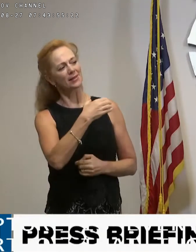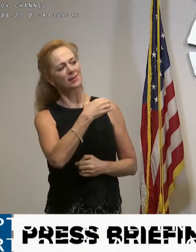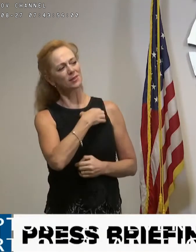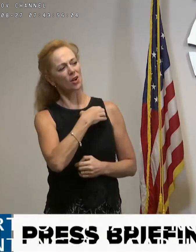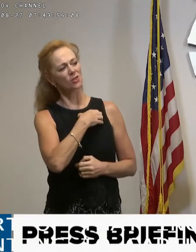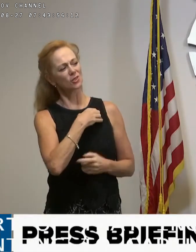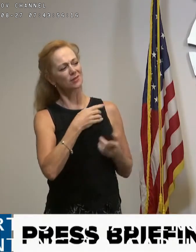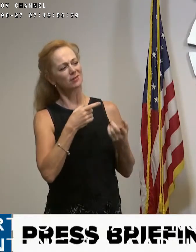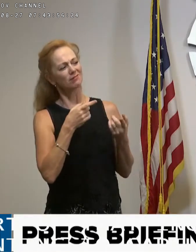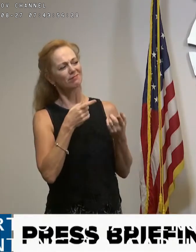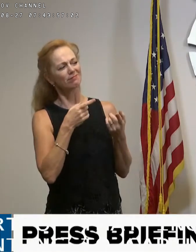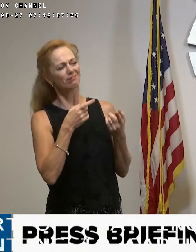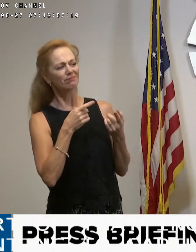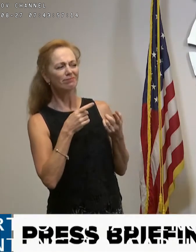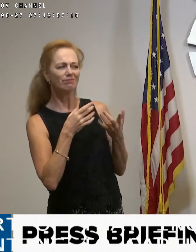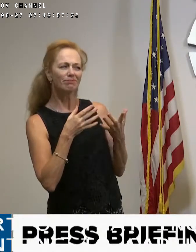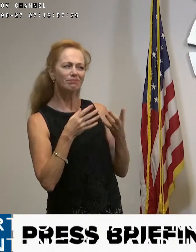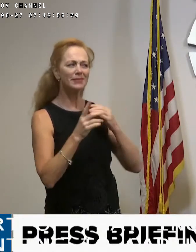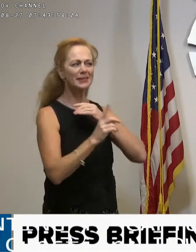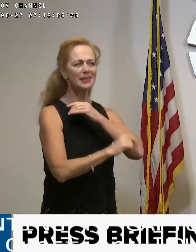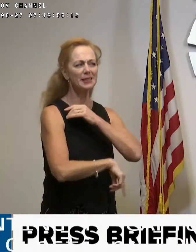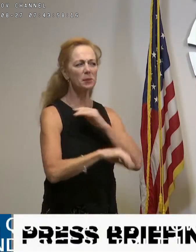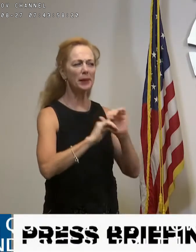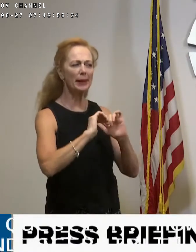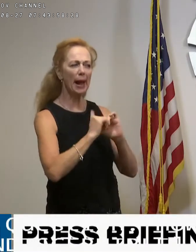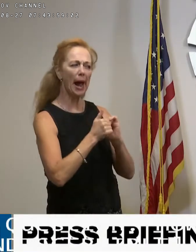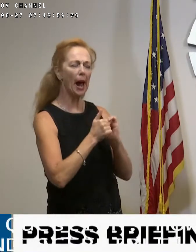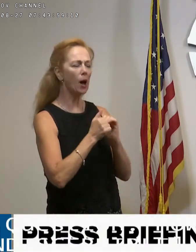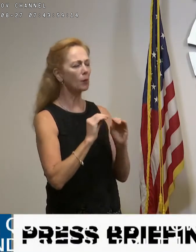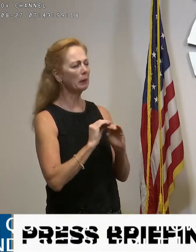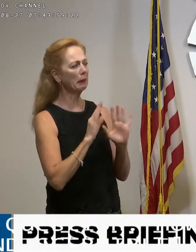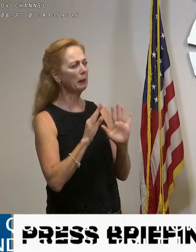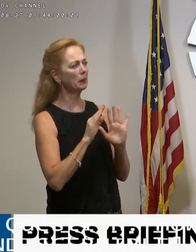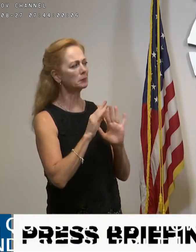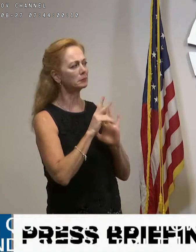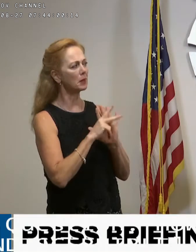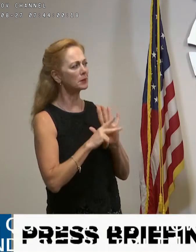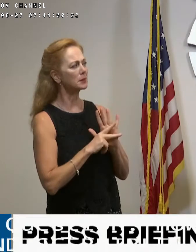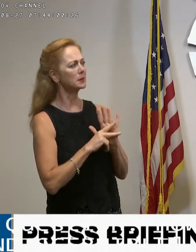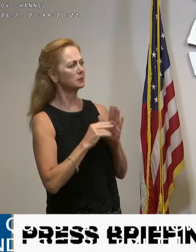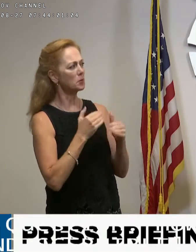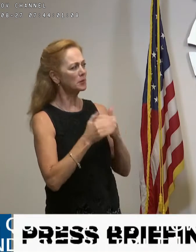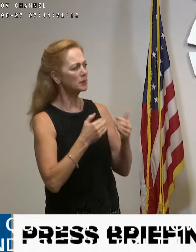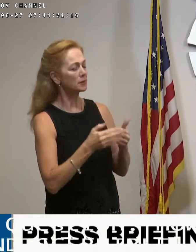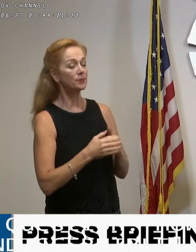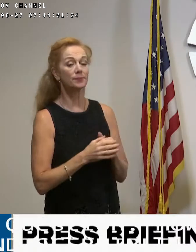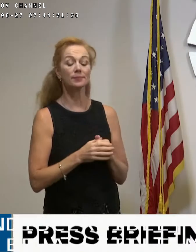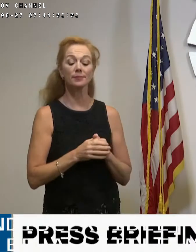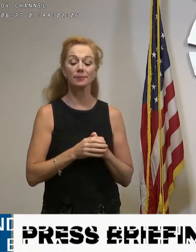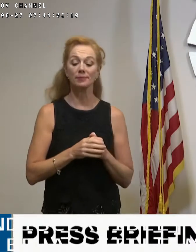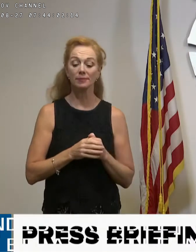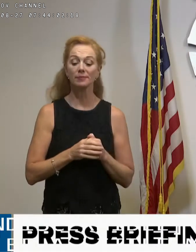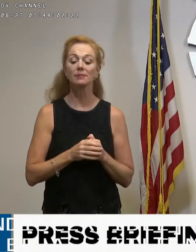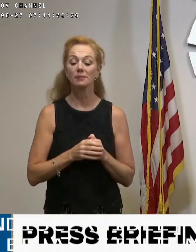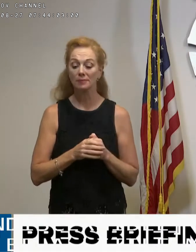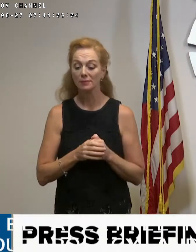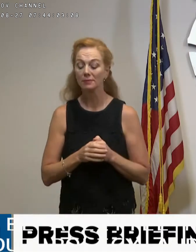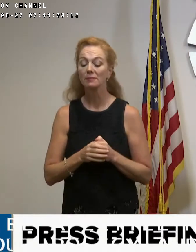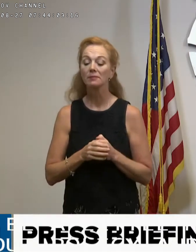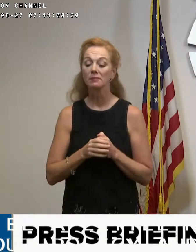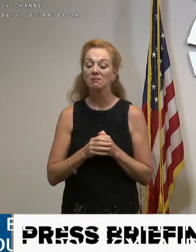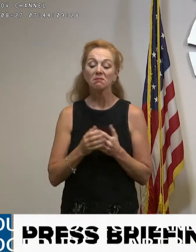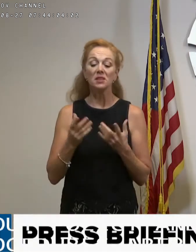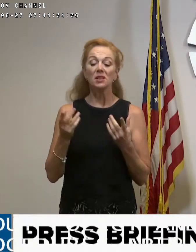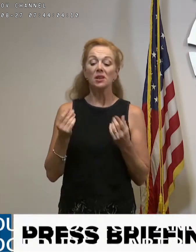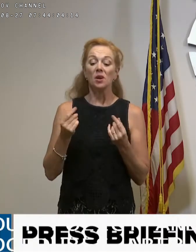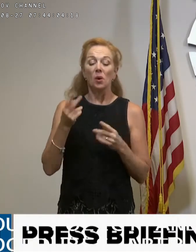little more transparent about that policy and what those procedures are? Yeah, so what we looked at was conduct unbecoming,